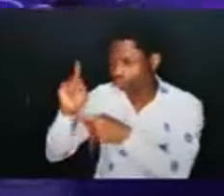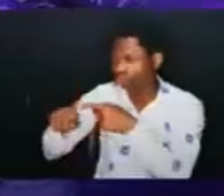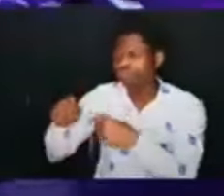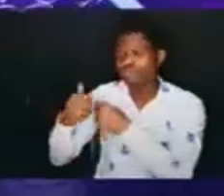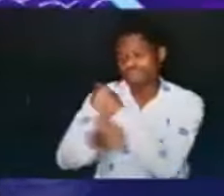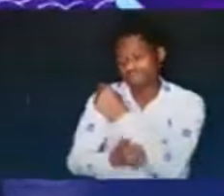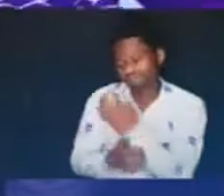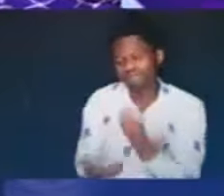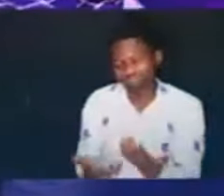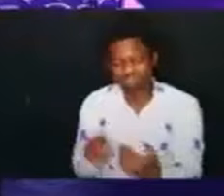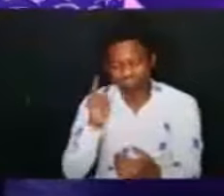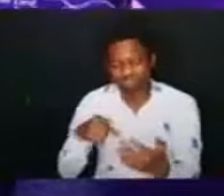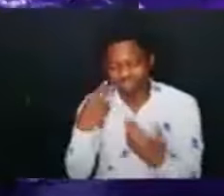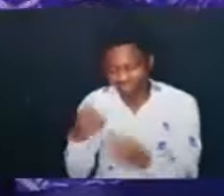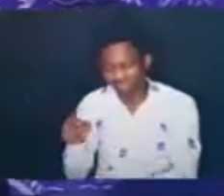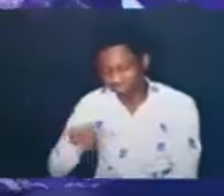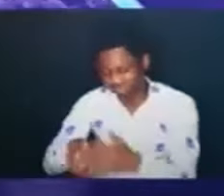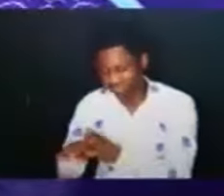He